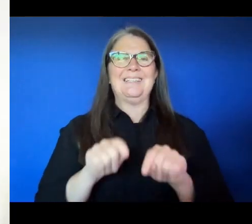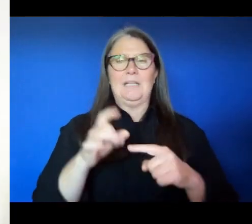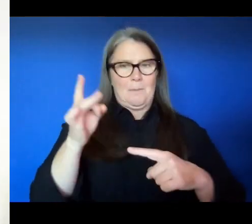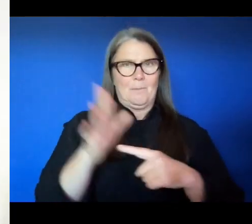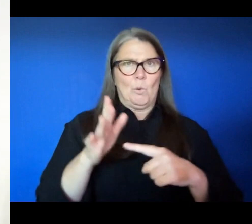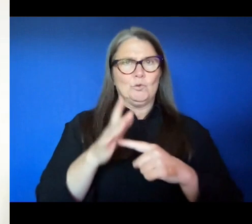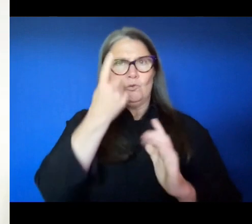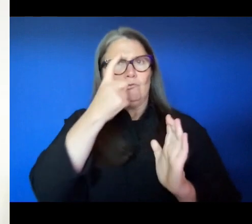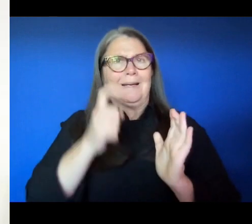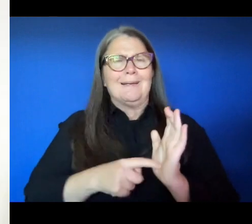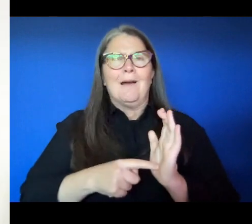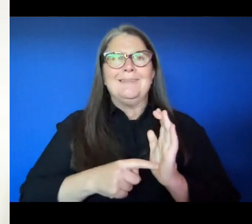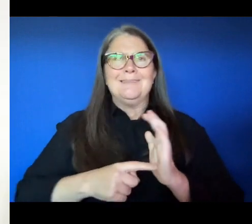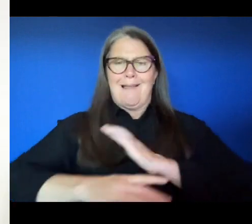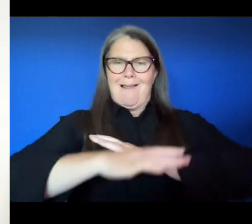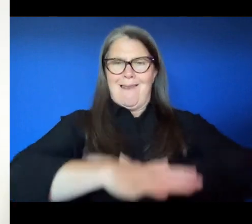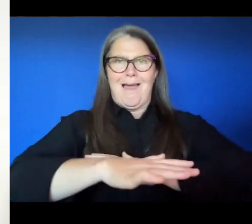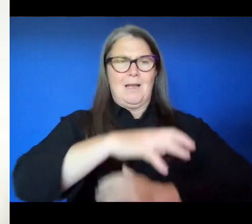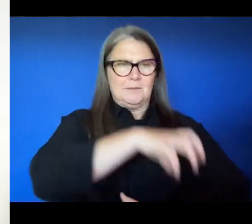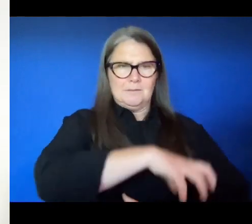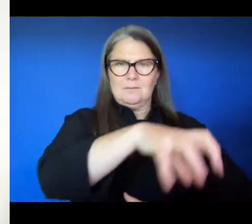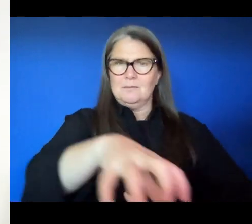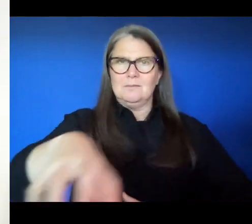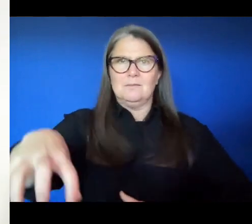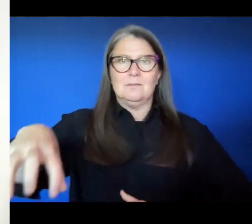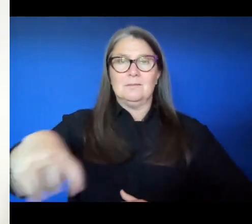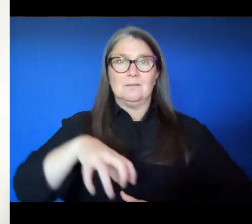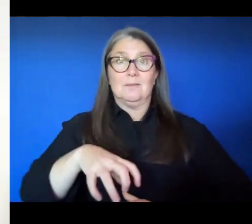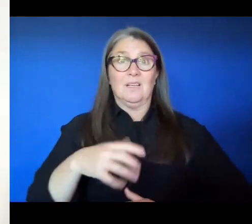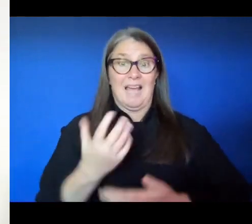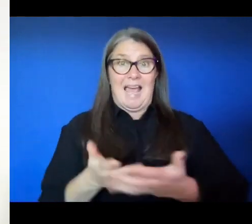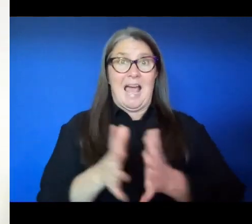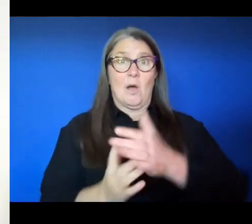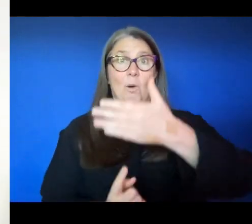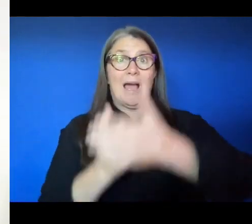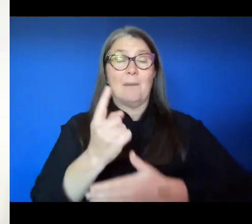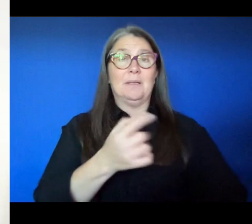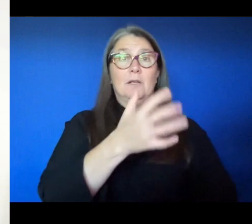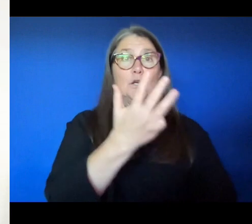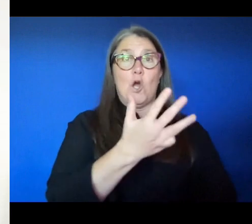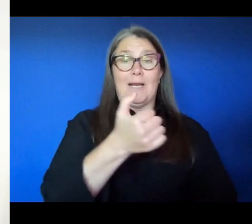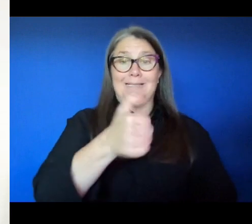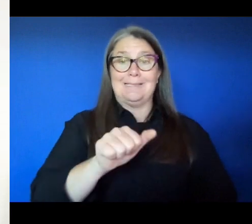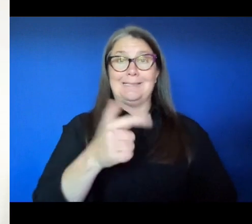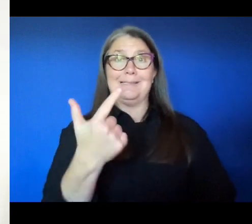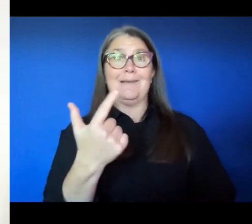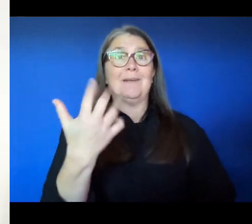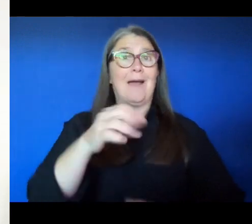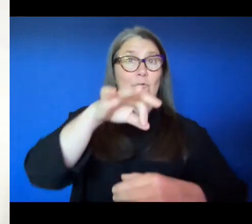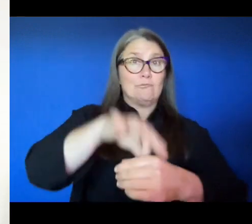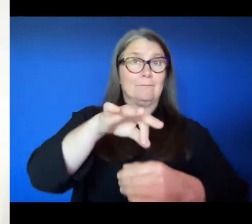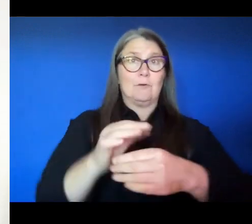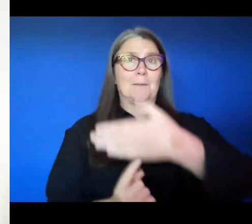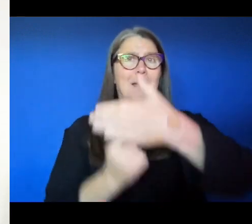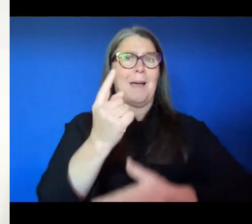how National Reconciliation came about is from the 67 referendum happening on the 27th of May